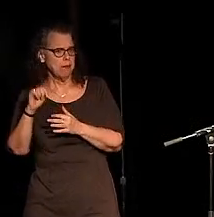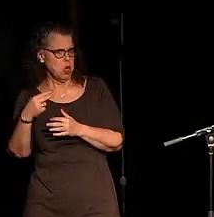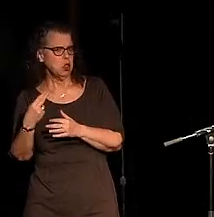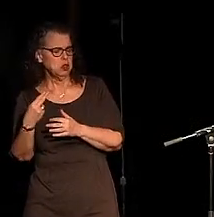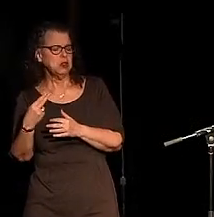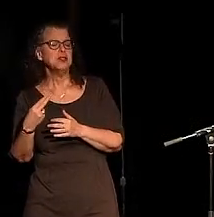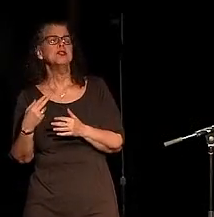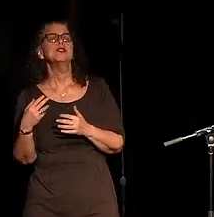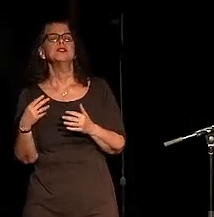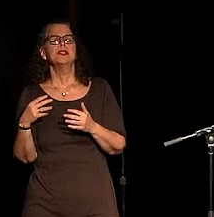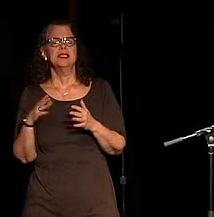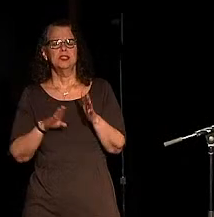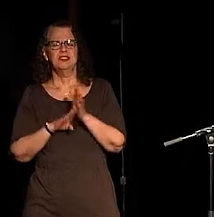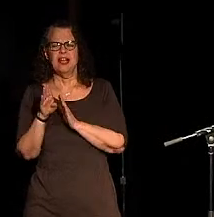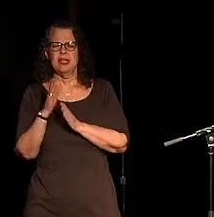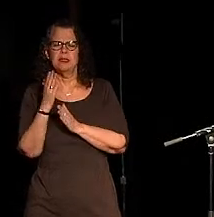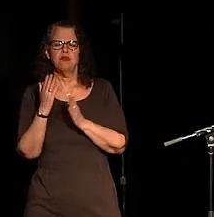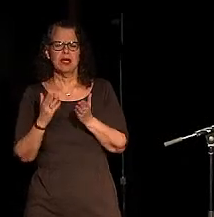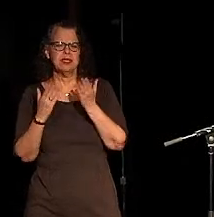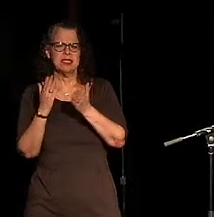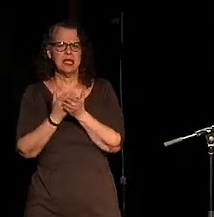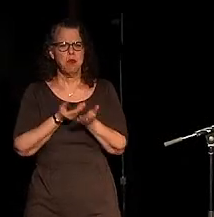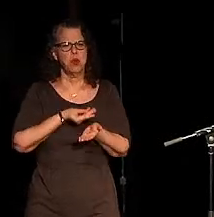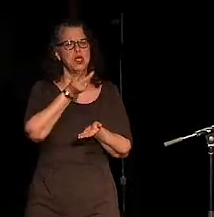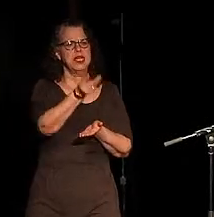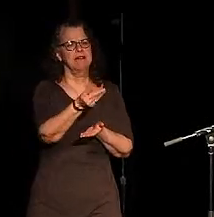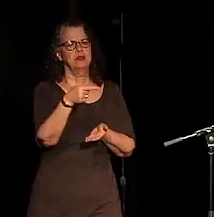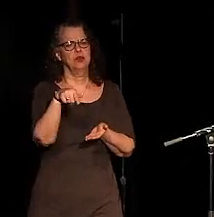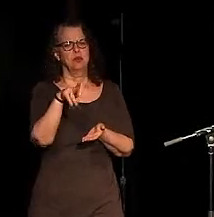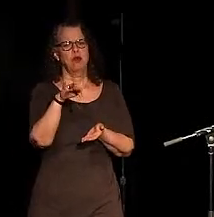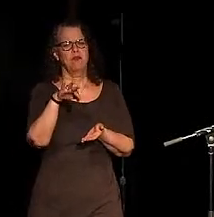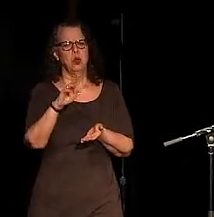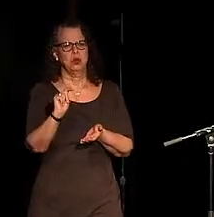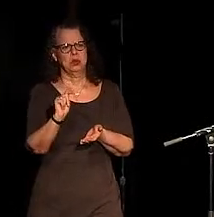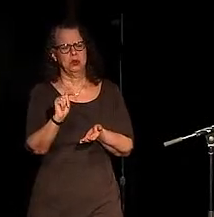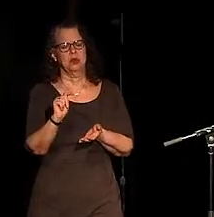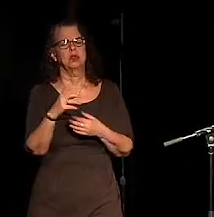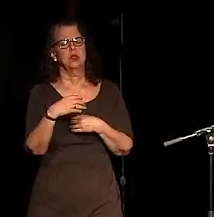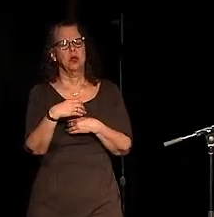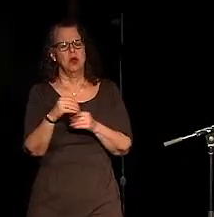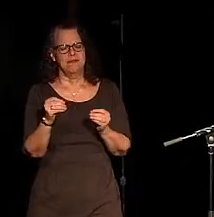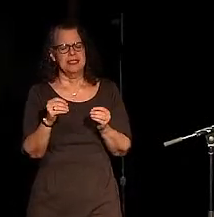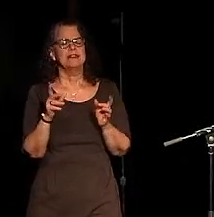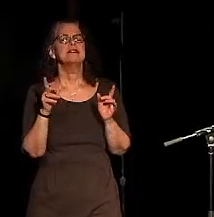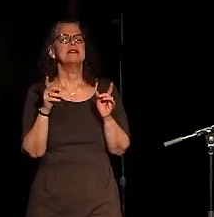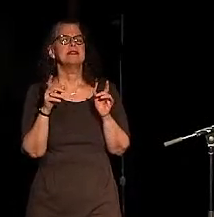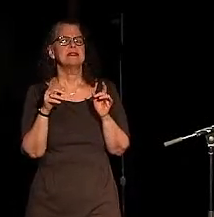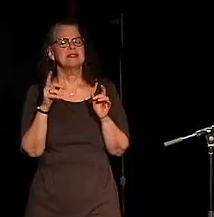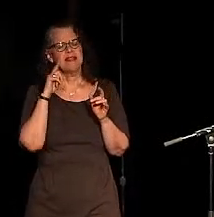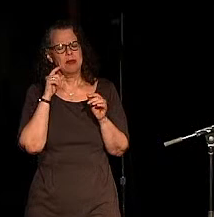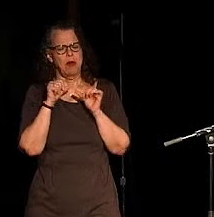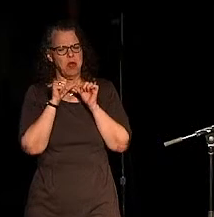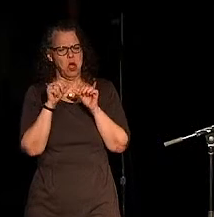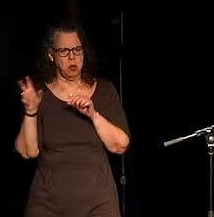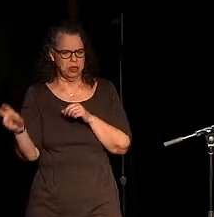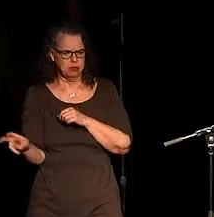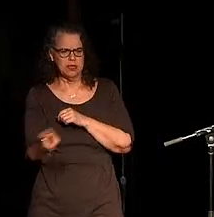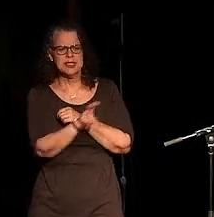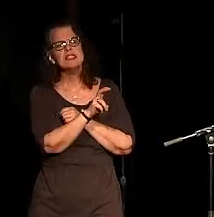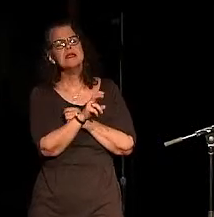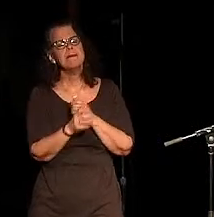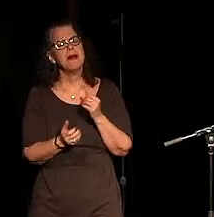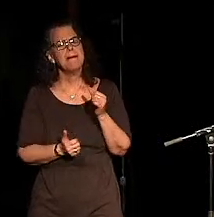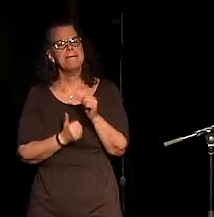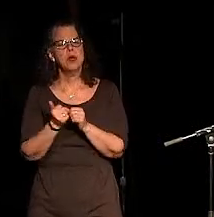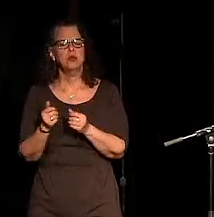of recommendations, some that are coming to the provost office as I think about the ongoing transition, but much of them